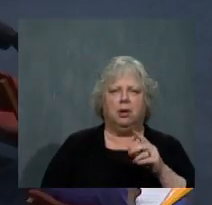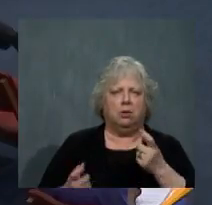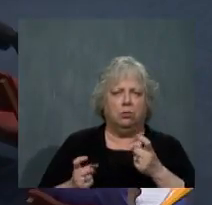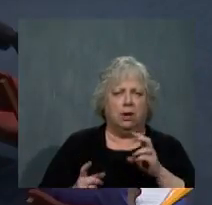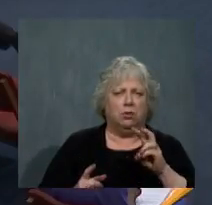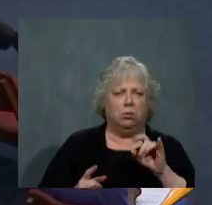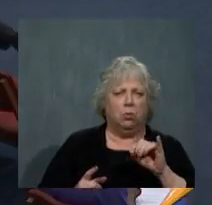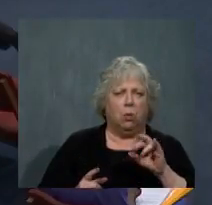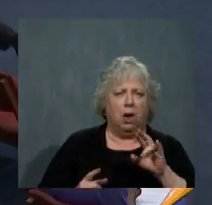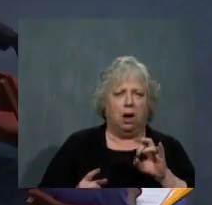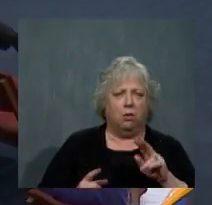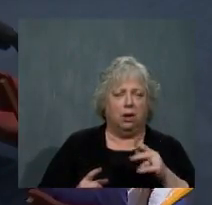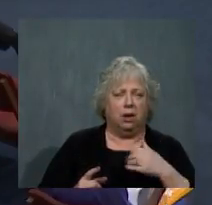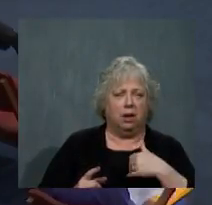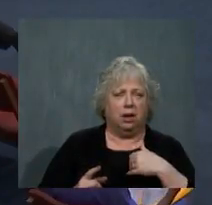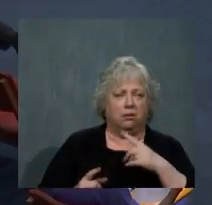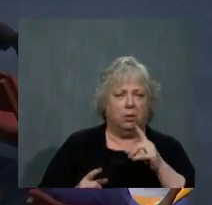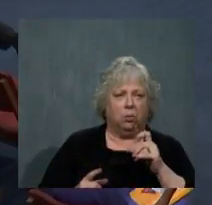Director Wyrick, did you have a question on?